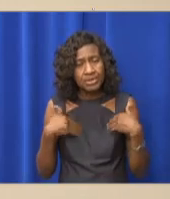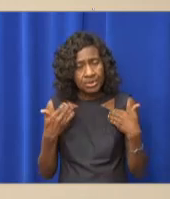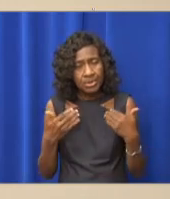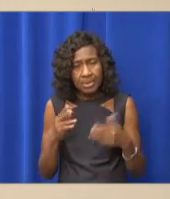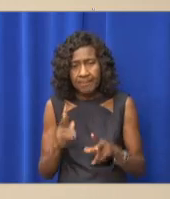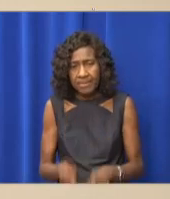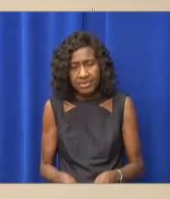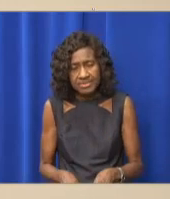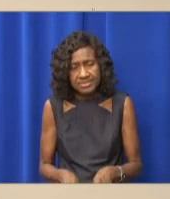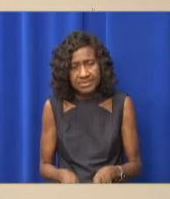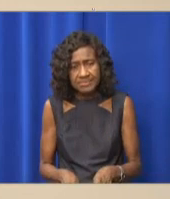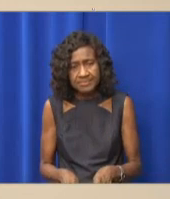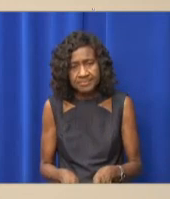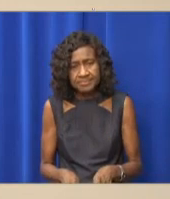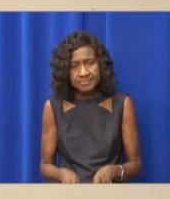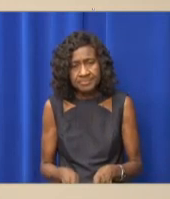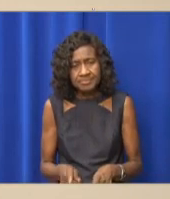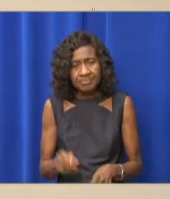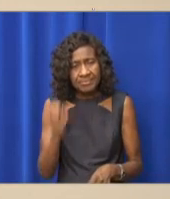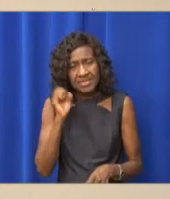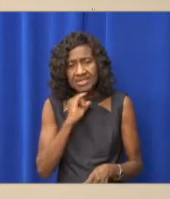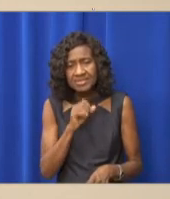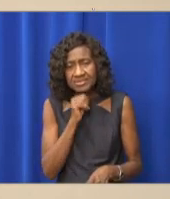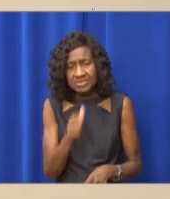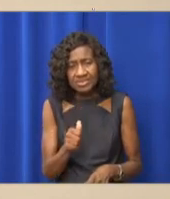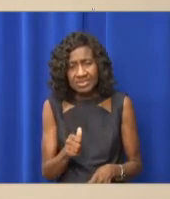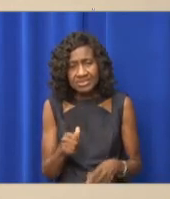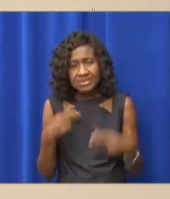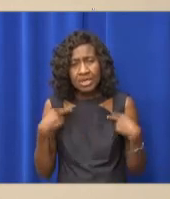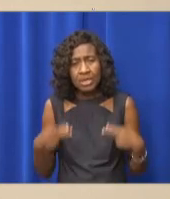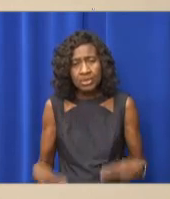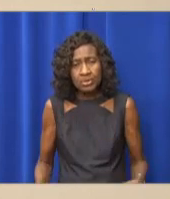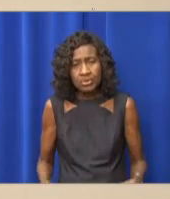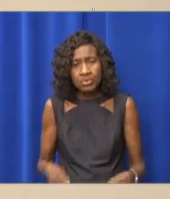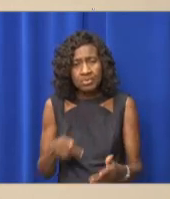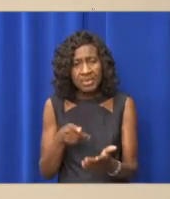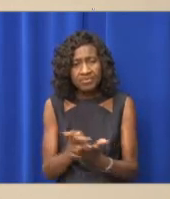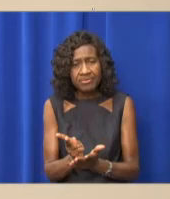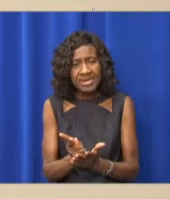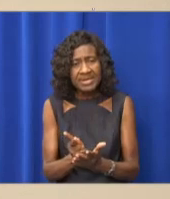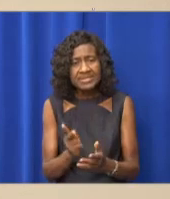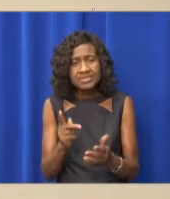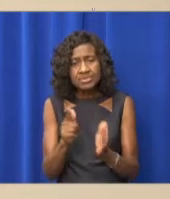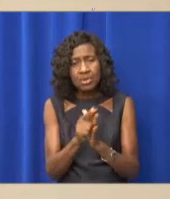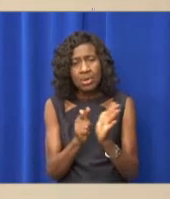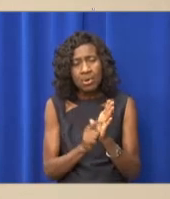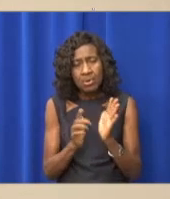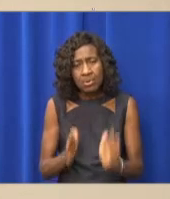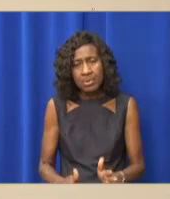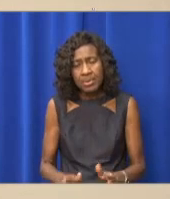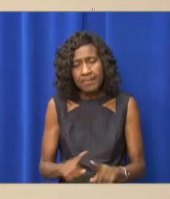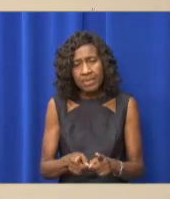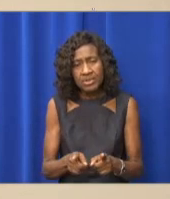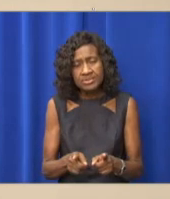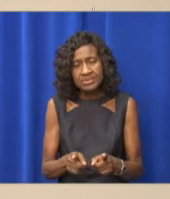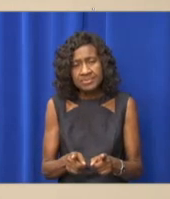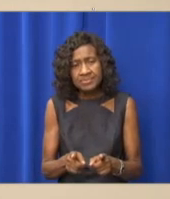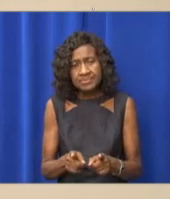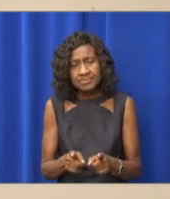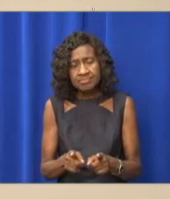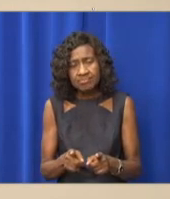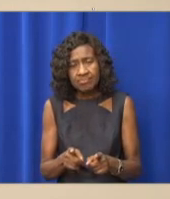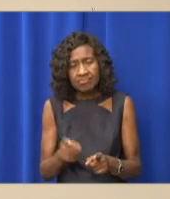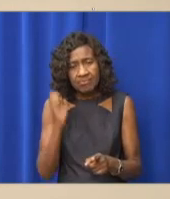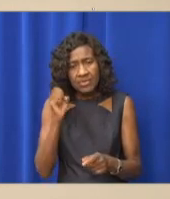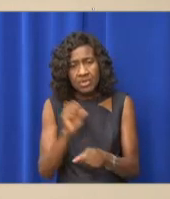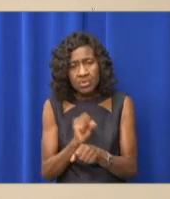I do not profess to be a human rights lawyer, but I spent almost 9 years working on the current Bill of Rights